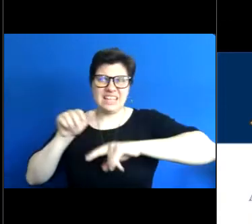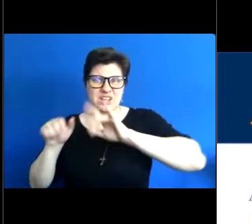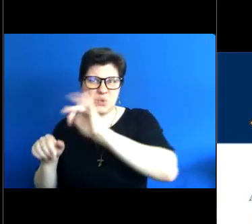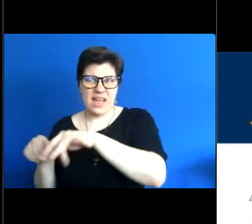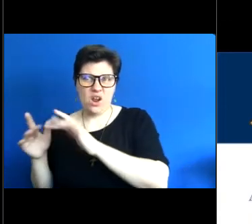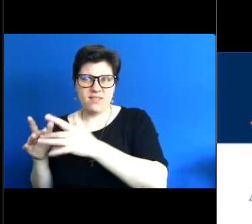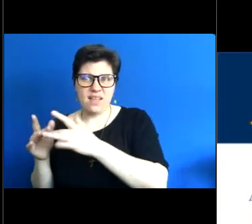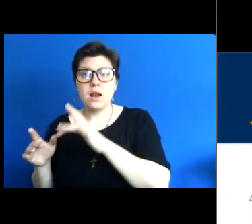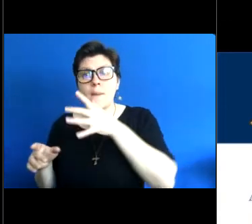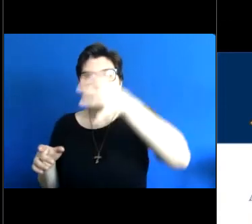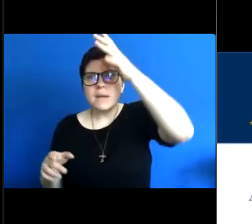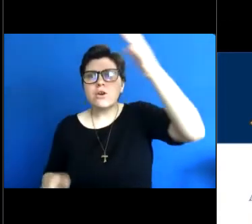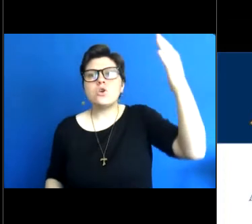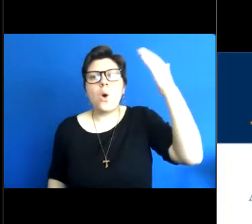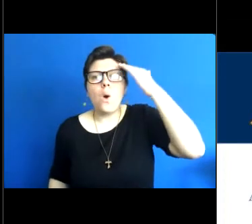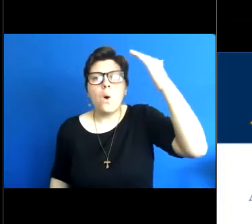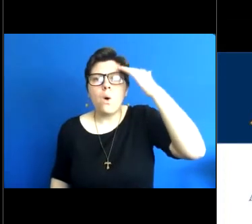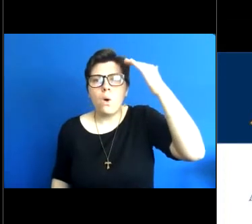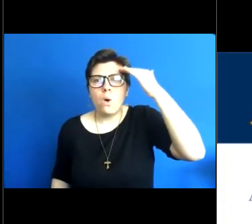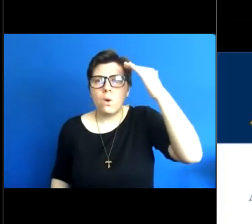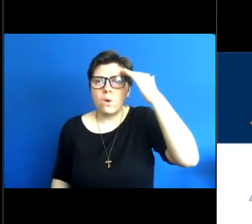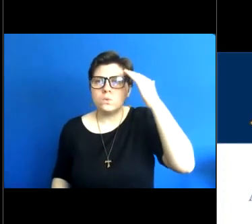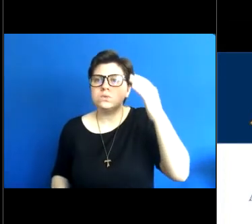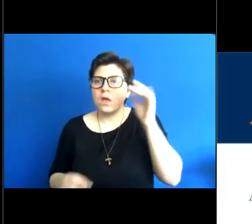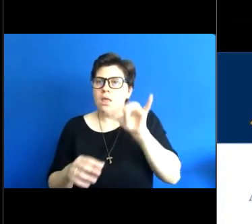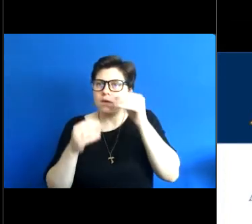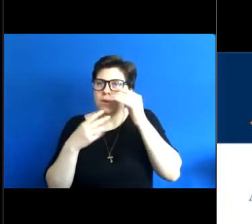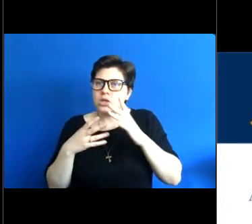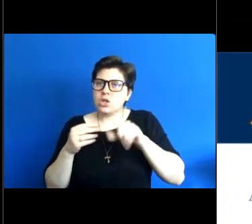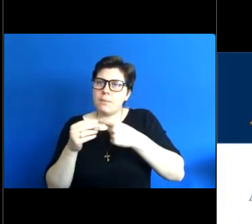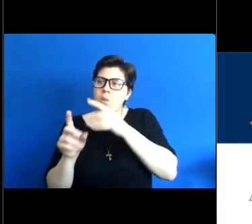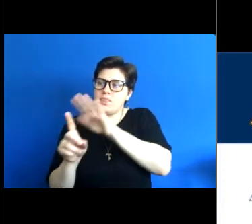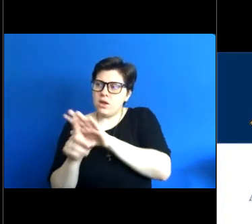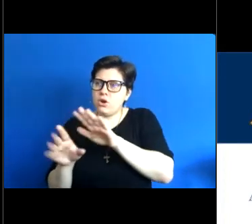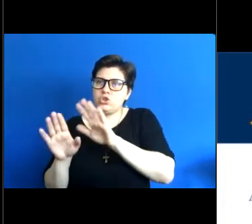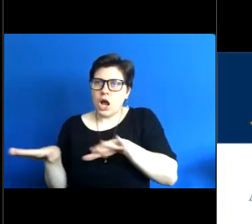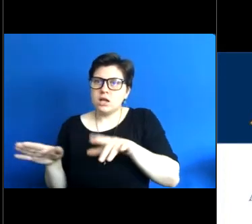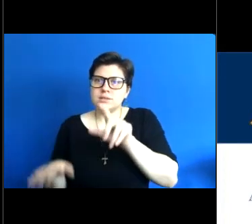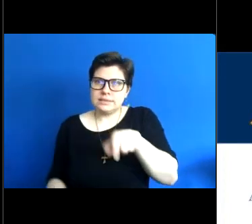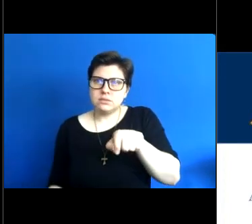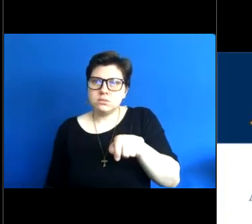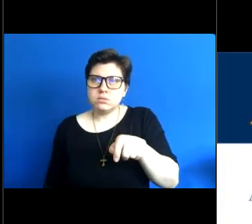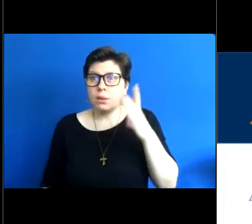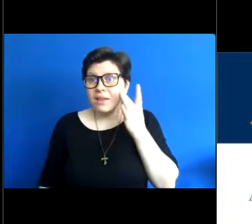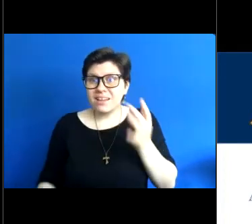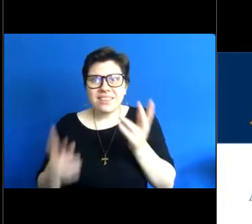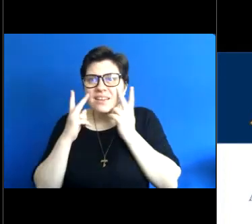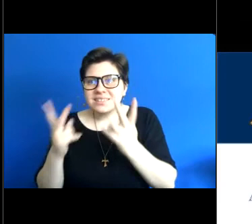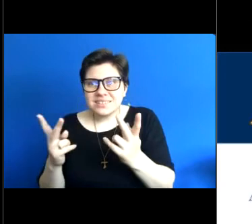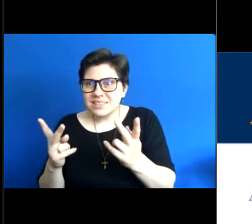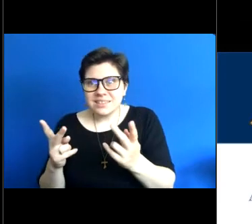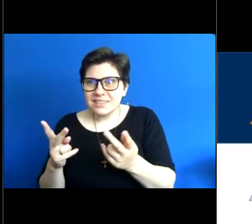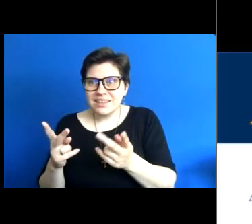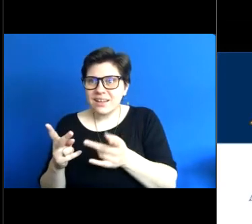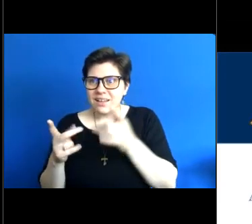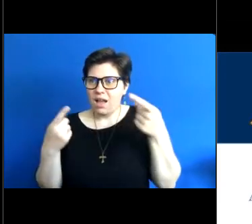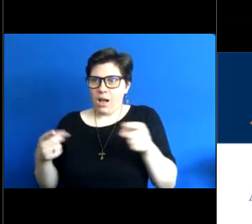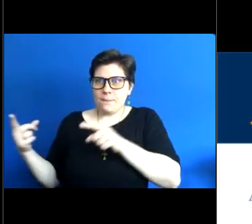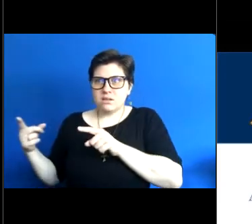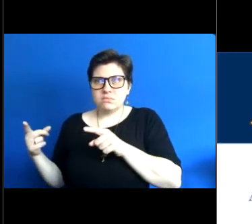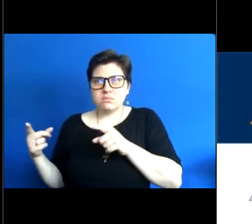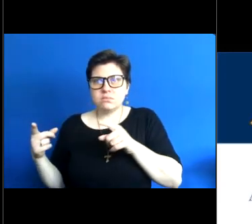the wealth of information in terms of the particular realities of their child, because they see these things